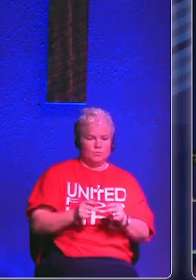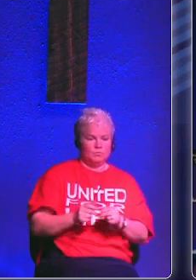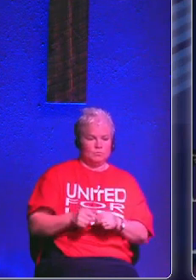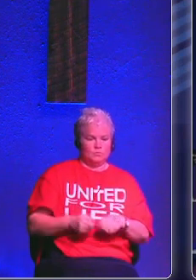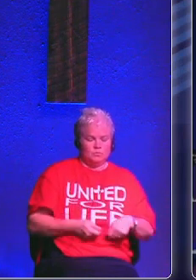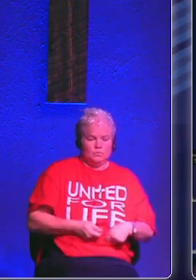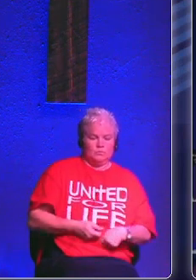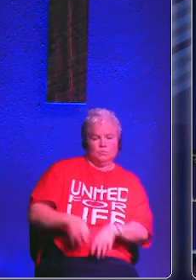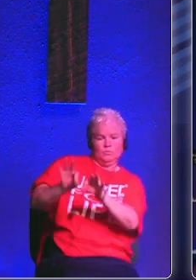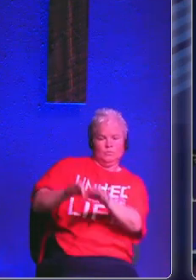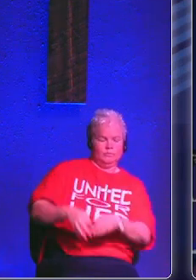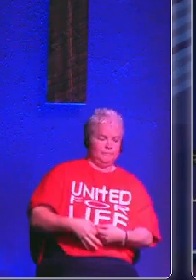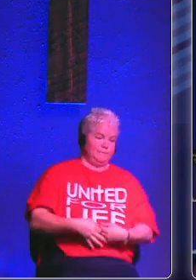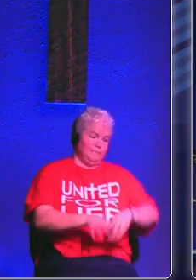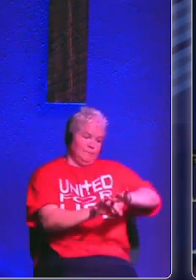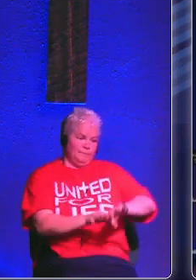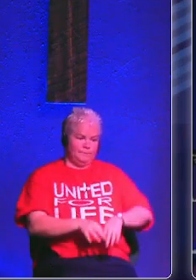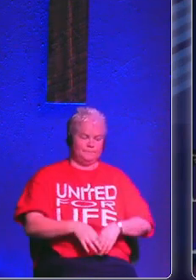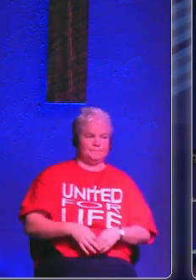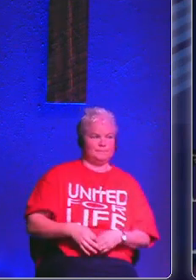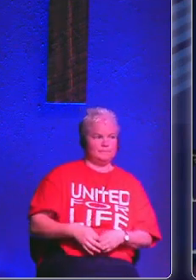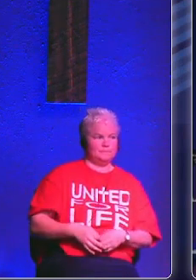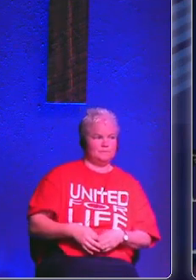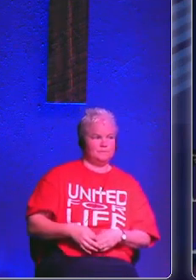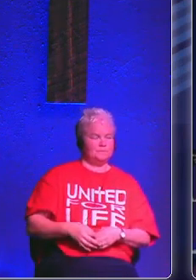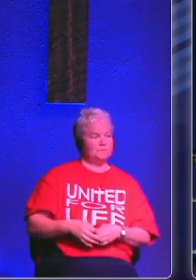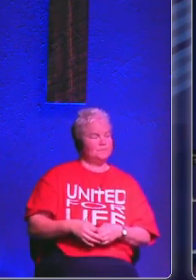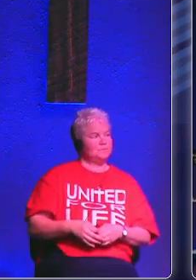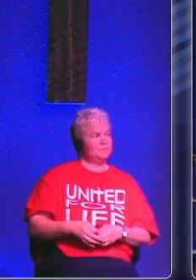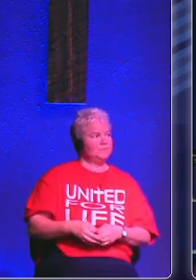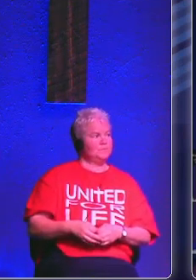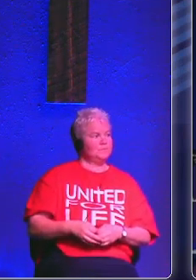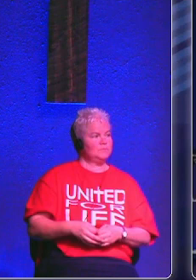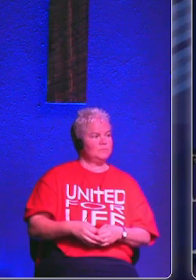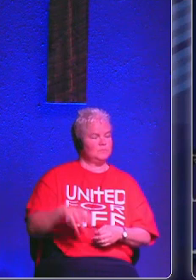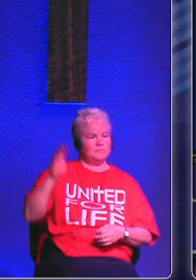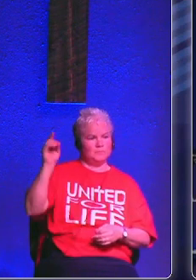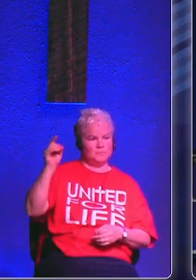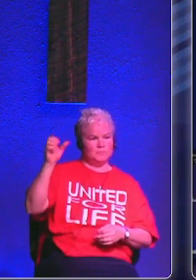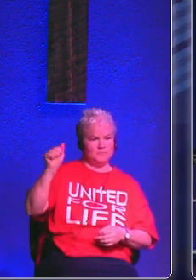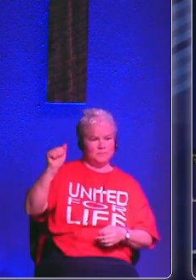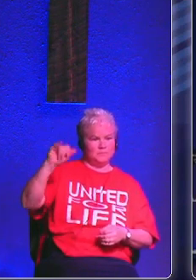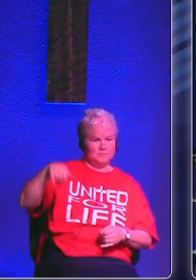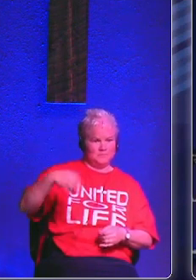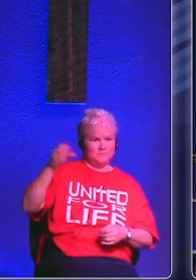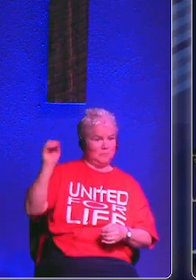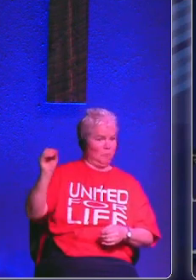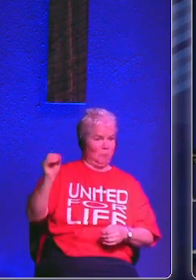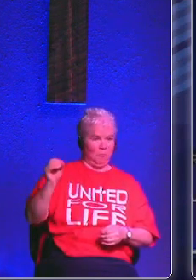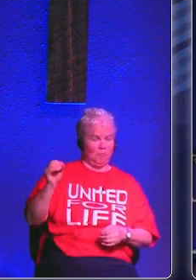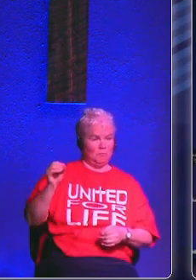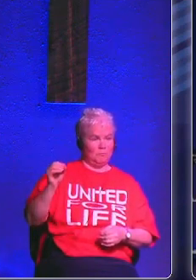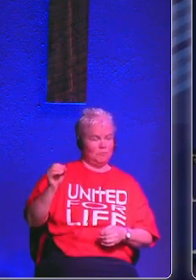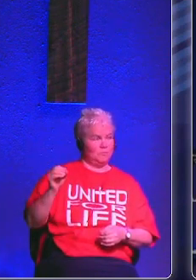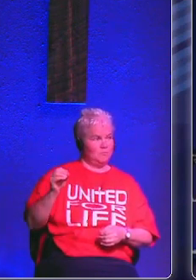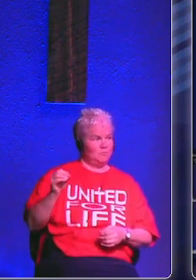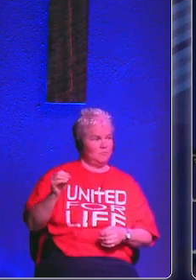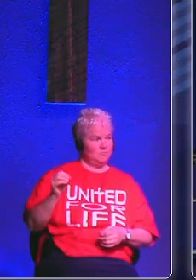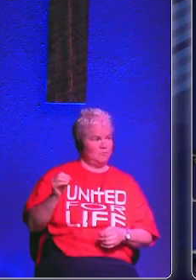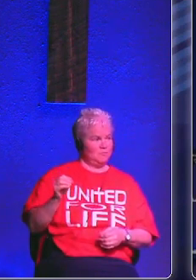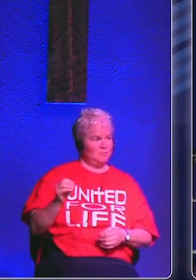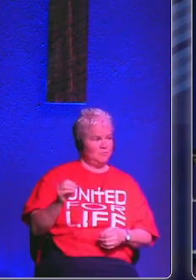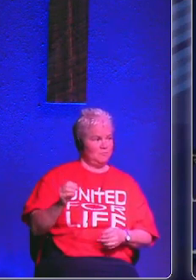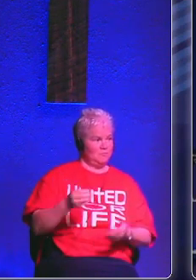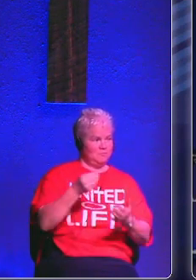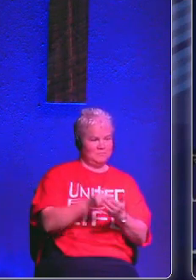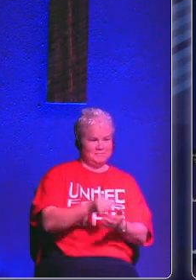sparring for his age, sparring kids from really all over the world. But yeah, I'm like, dojo, huh? Could have put that